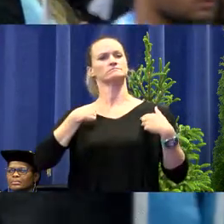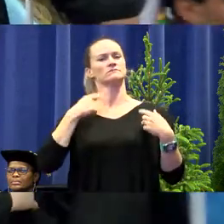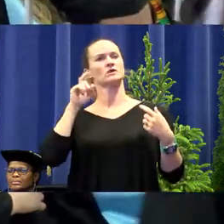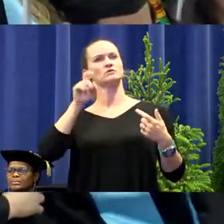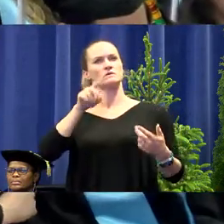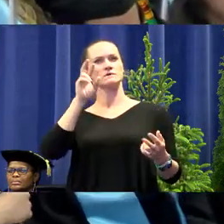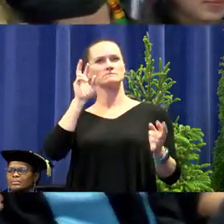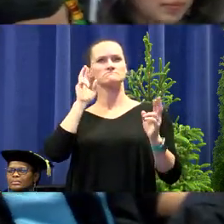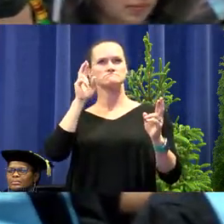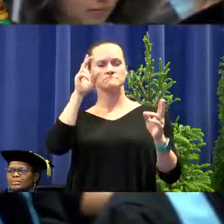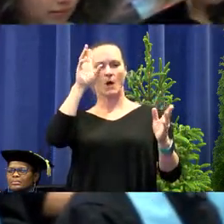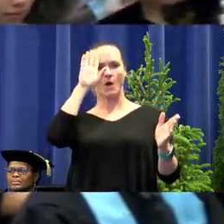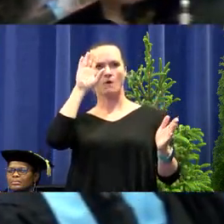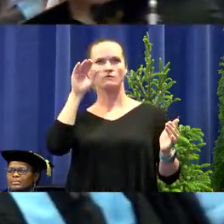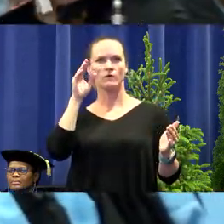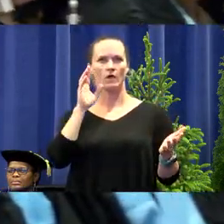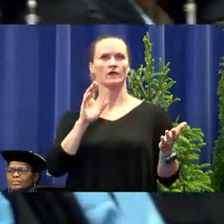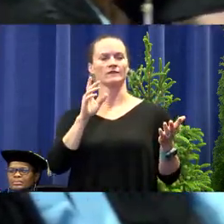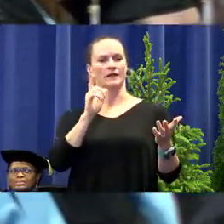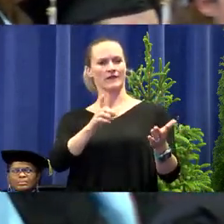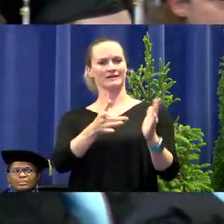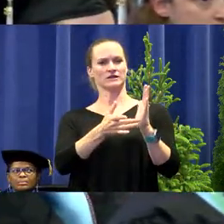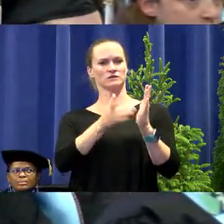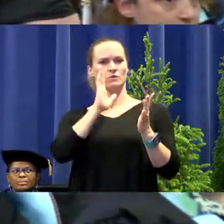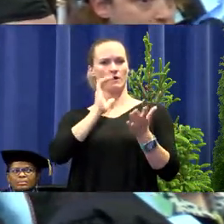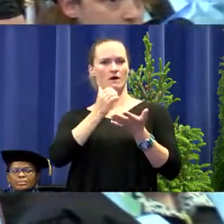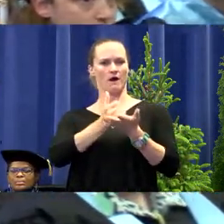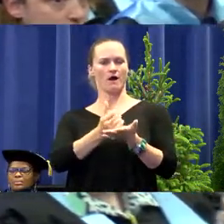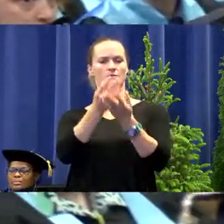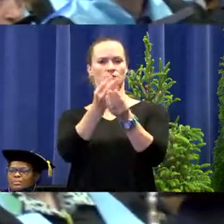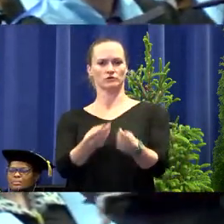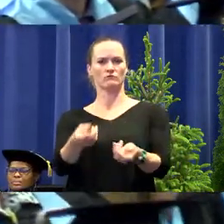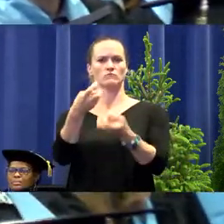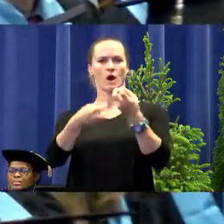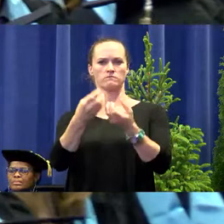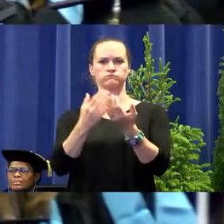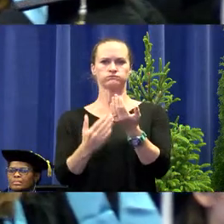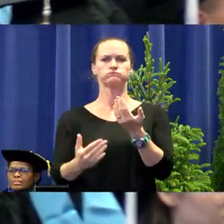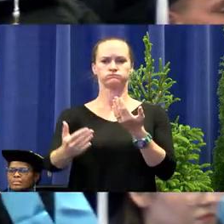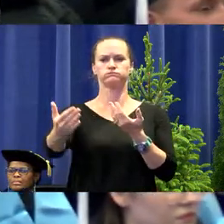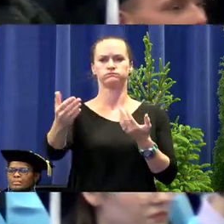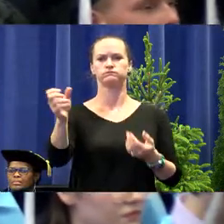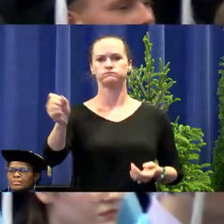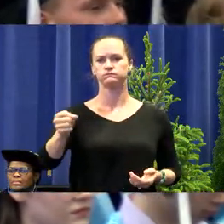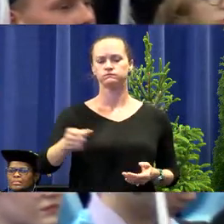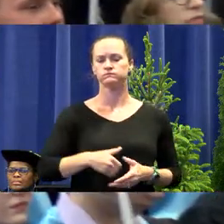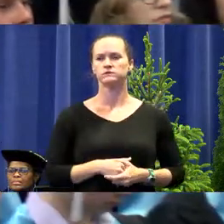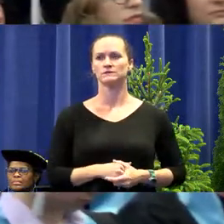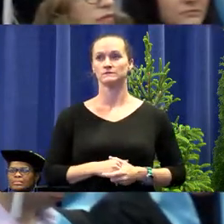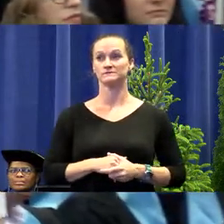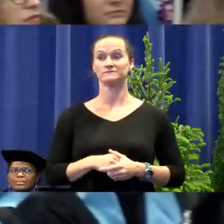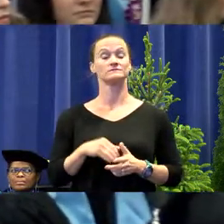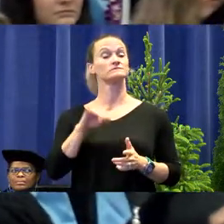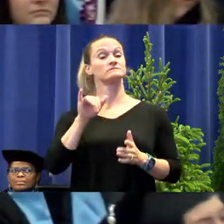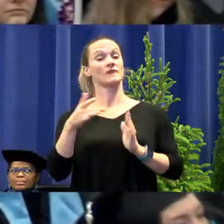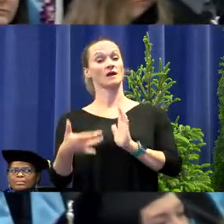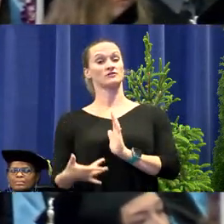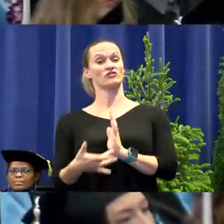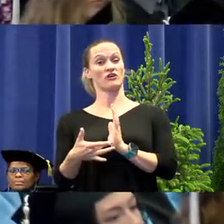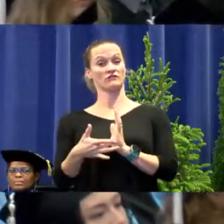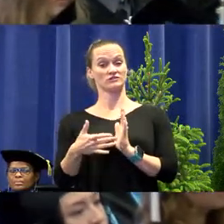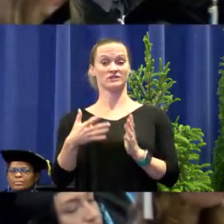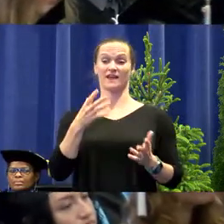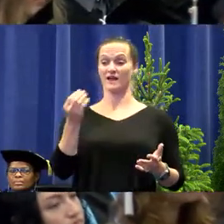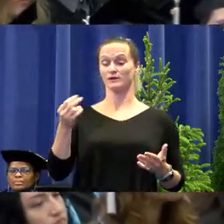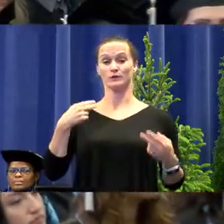that this technology can help us solve the challenges before us as it has in the past. After all, it was technology, it was human